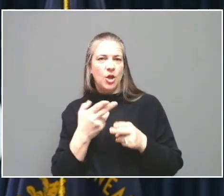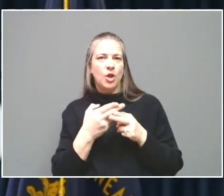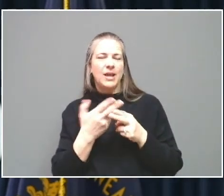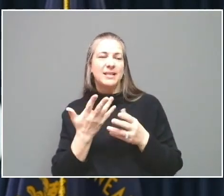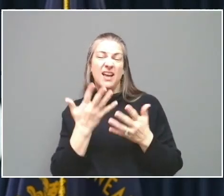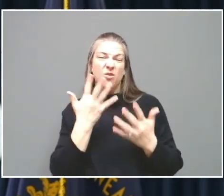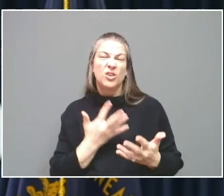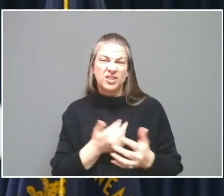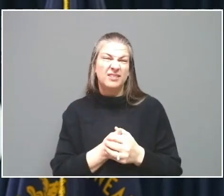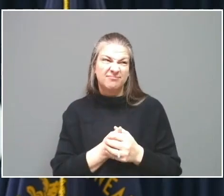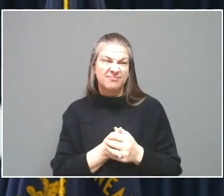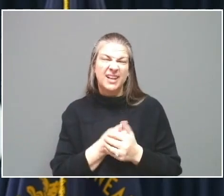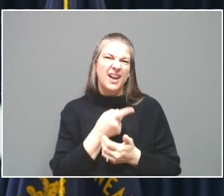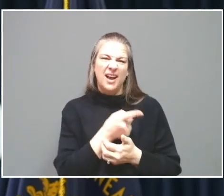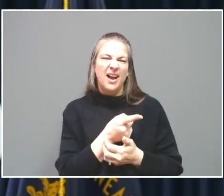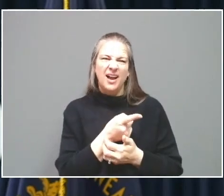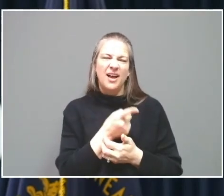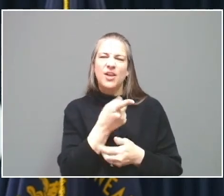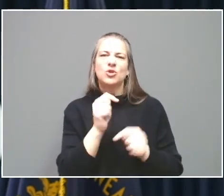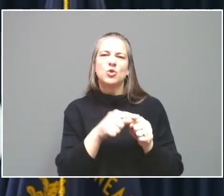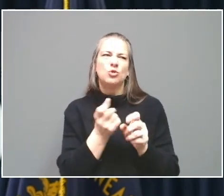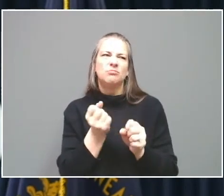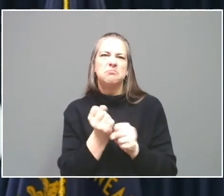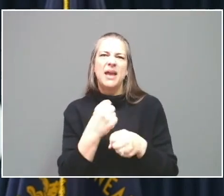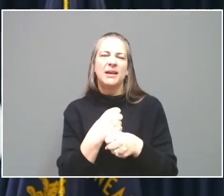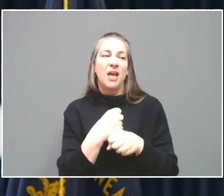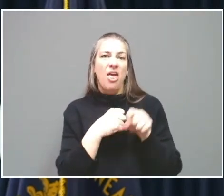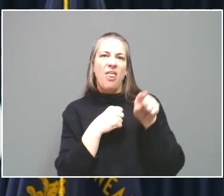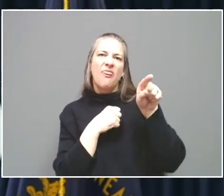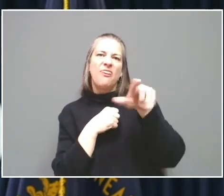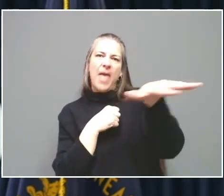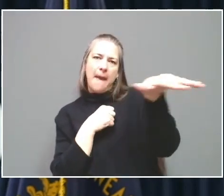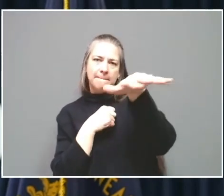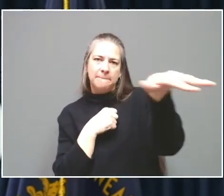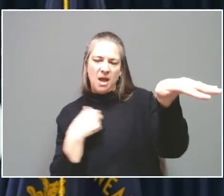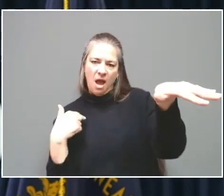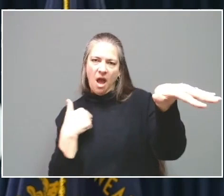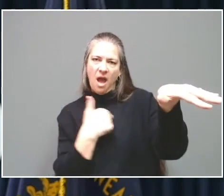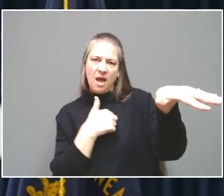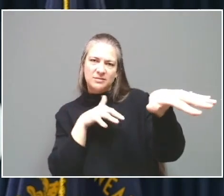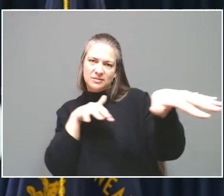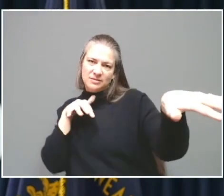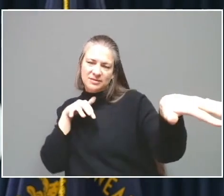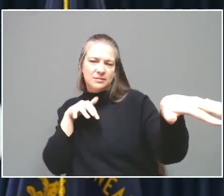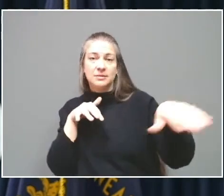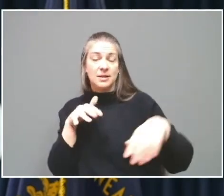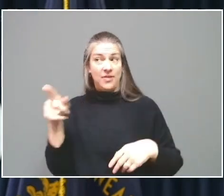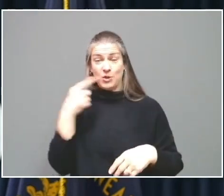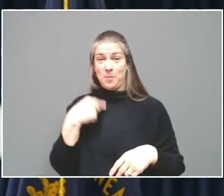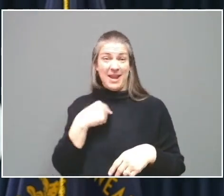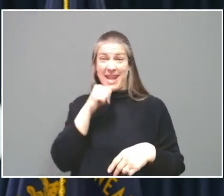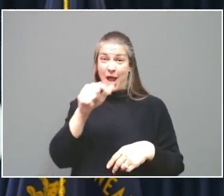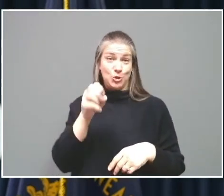an attempt to create, I guess, a them versus us, and it doesn't help. I was told not to call people names. I was